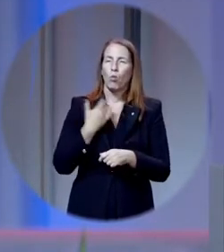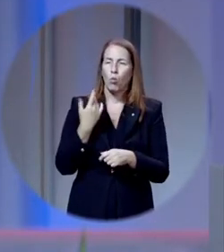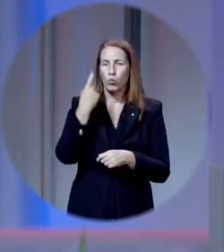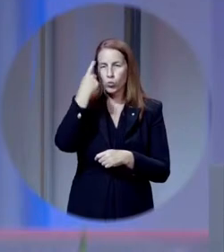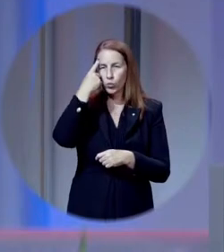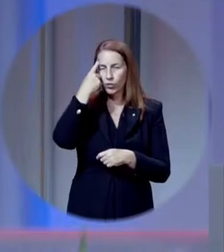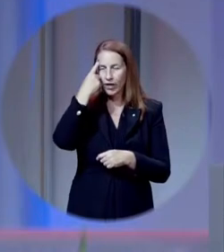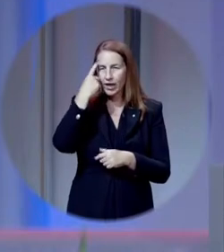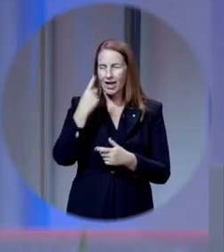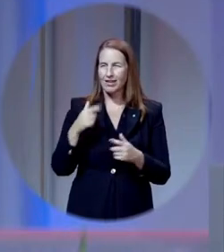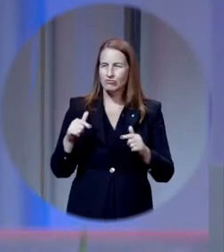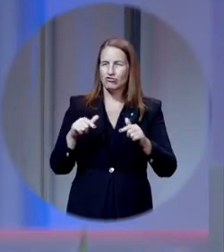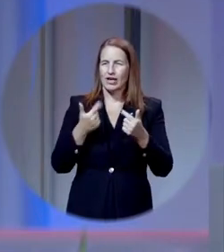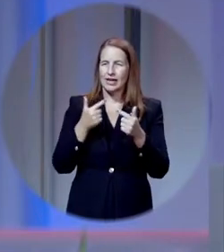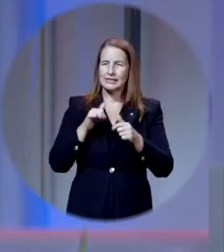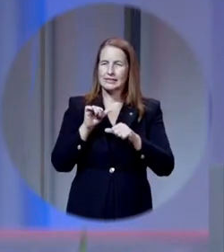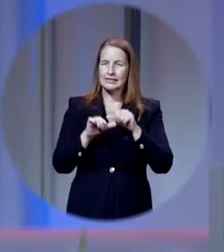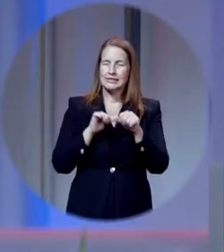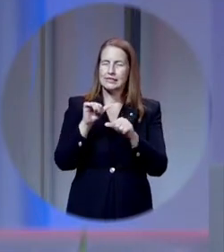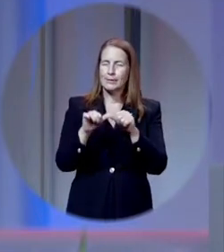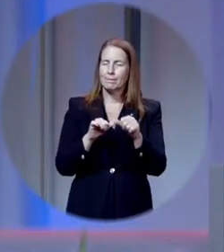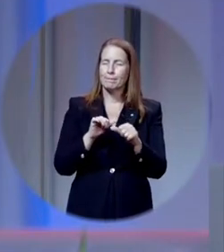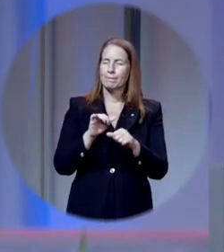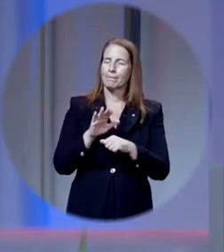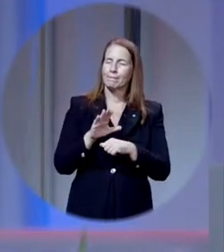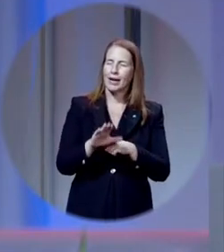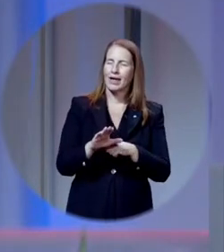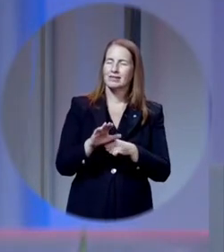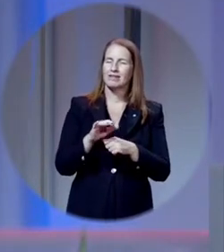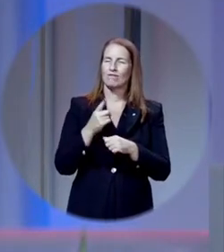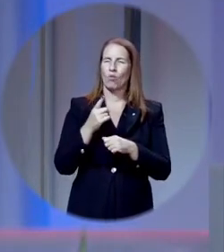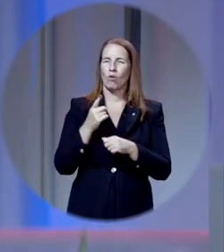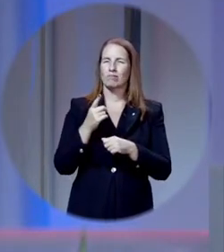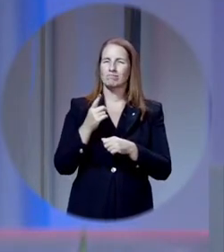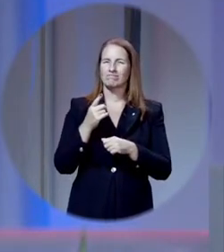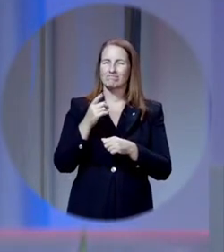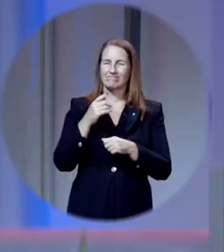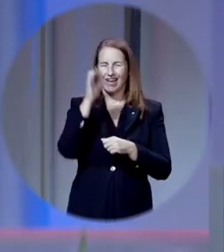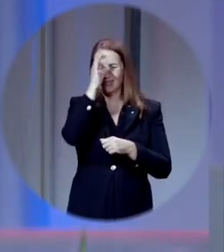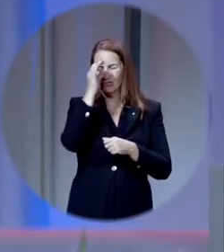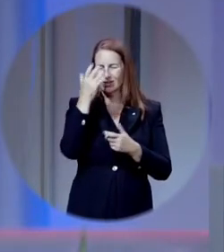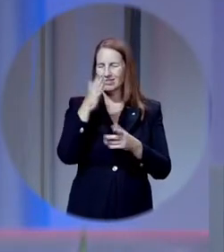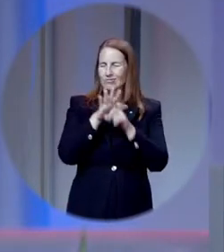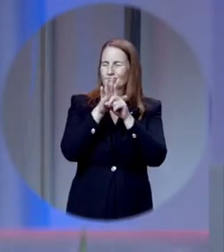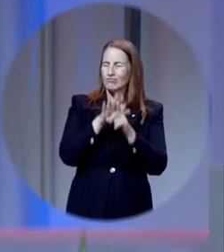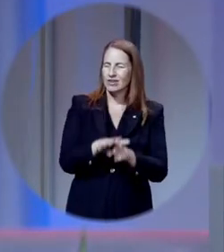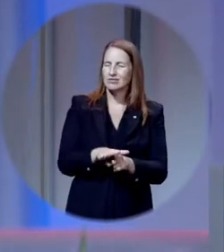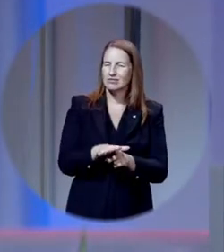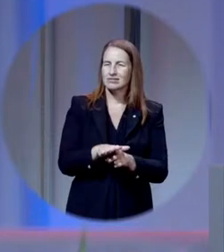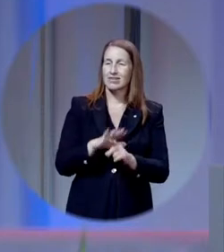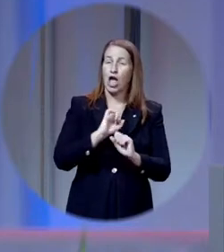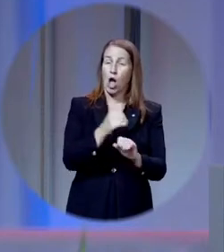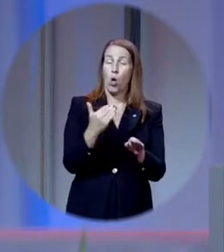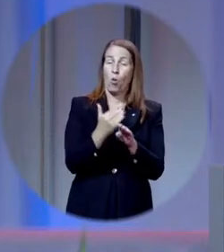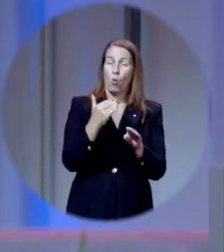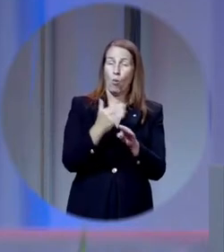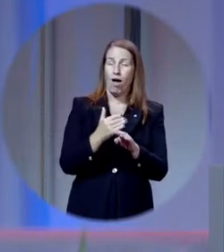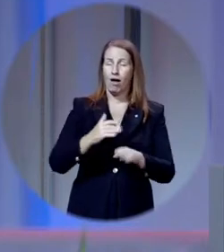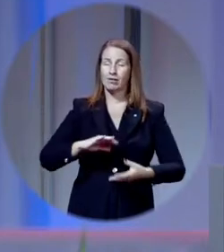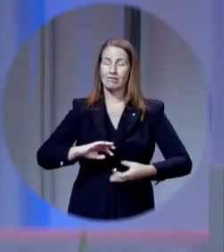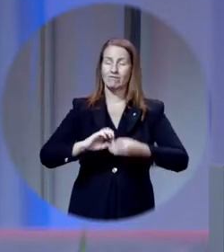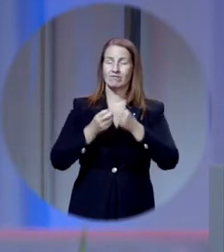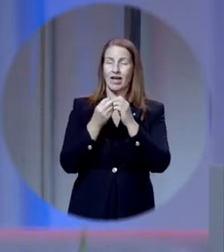loudly challenges systems that are left in place through ignorance and oppression. In her work, she has developed one of the most